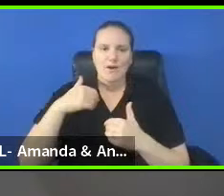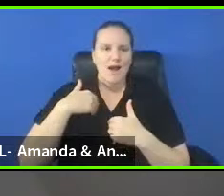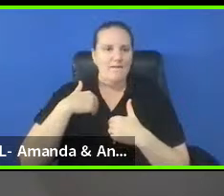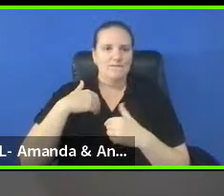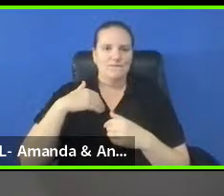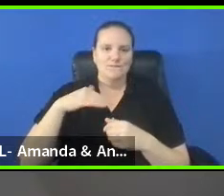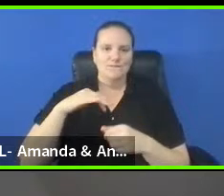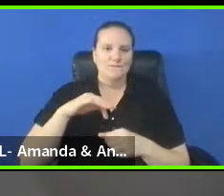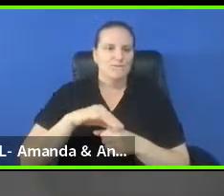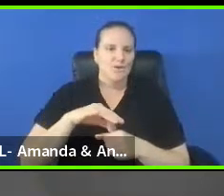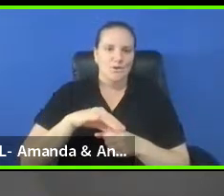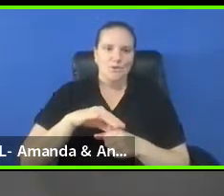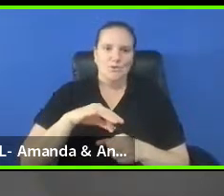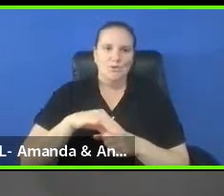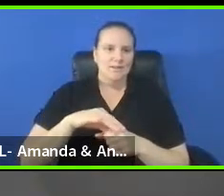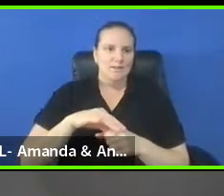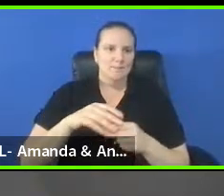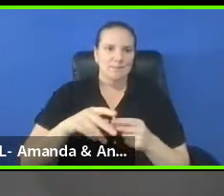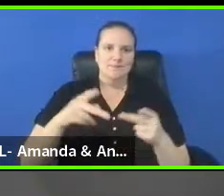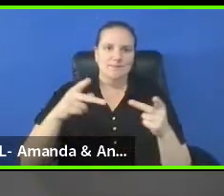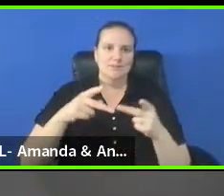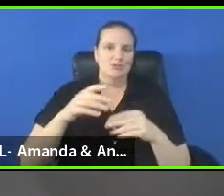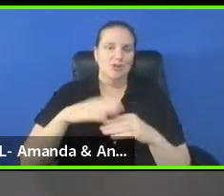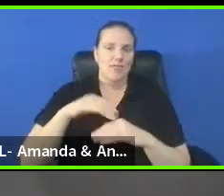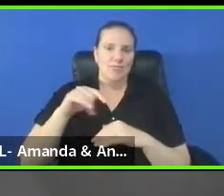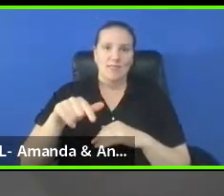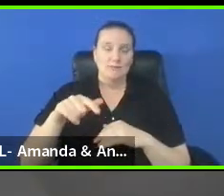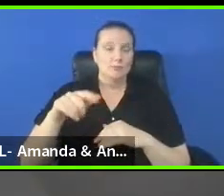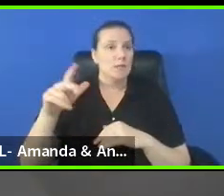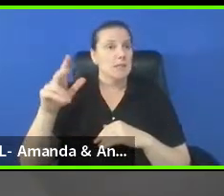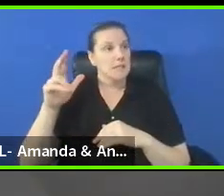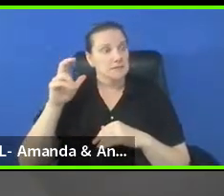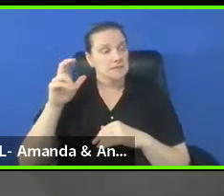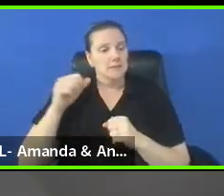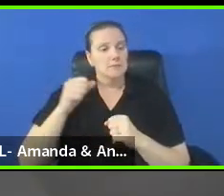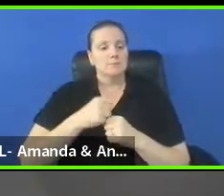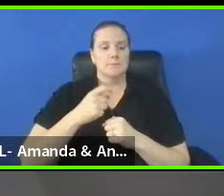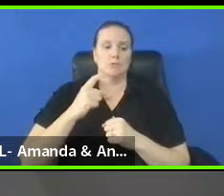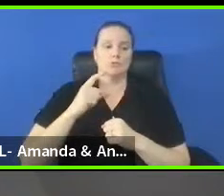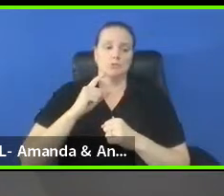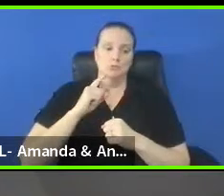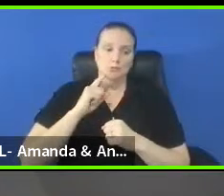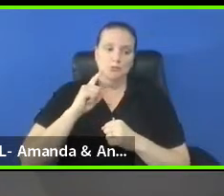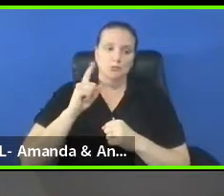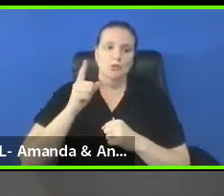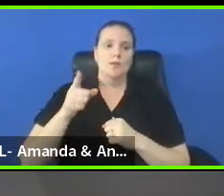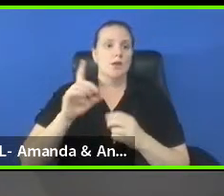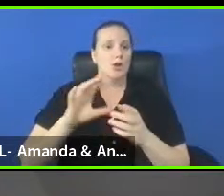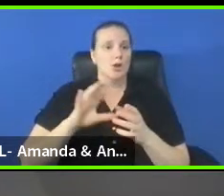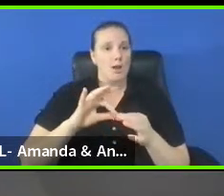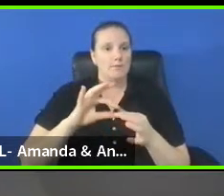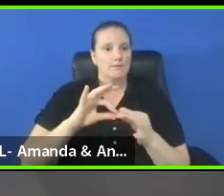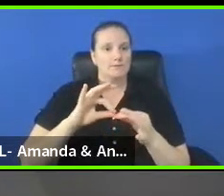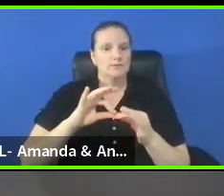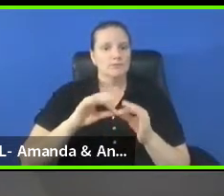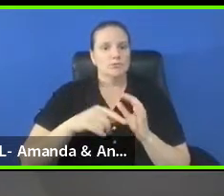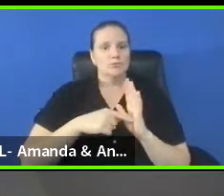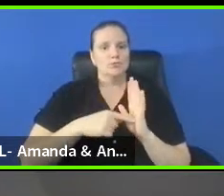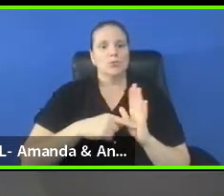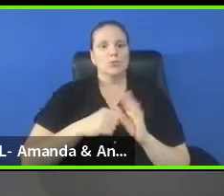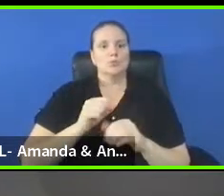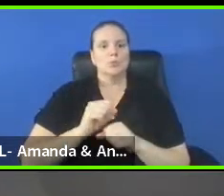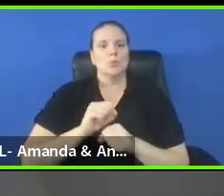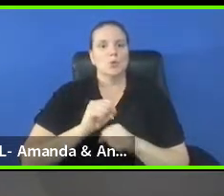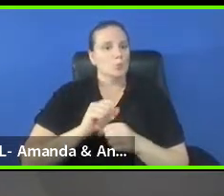voting position on this, we are listening and making sure that their comments are reflected in the work that